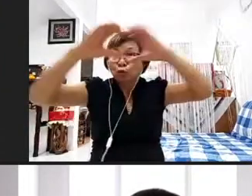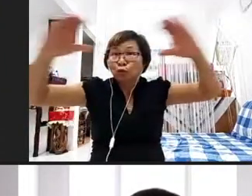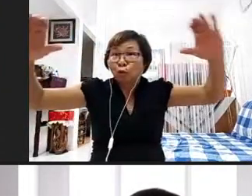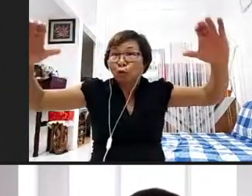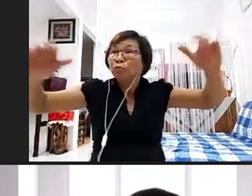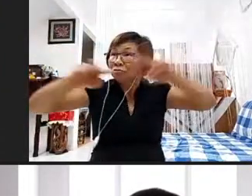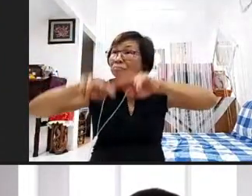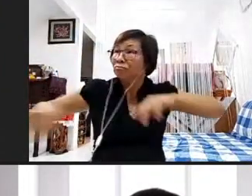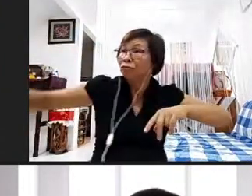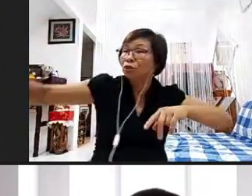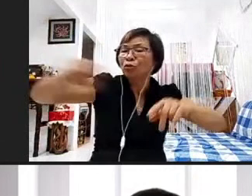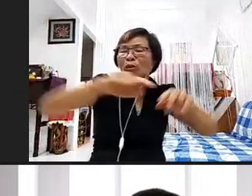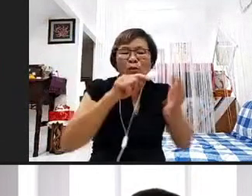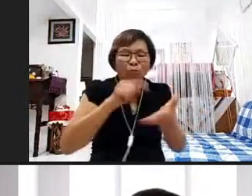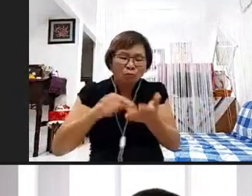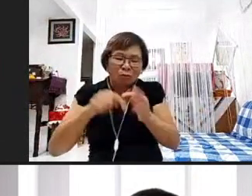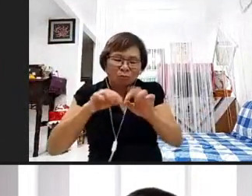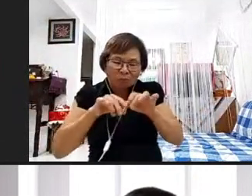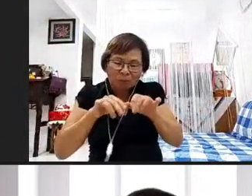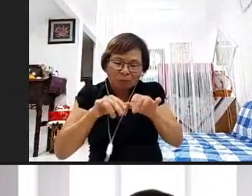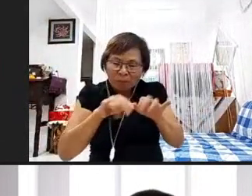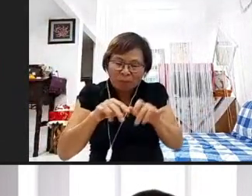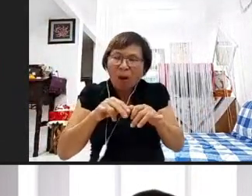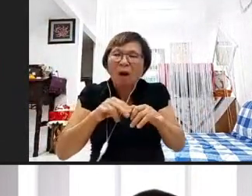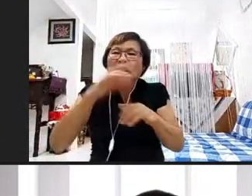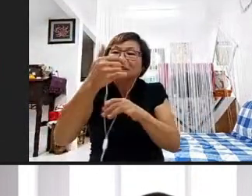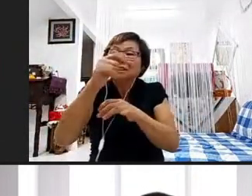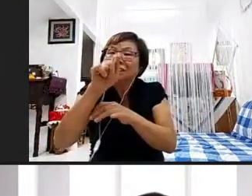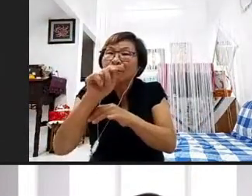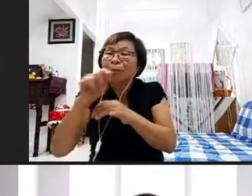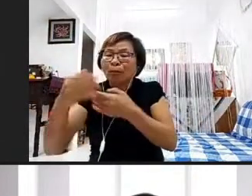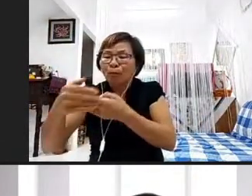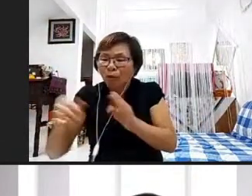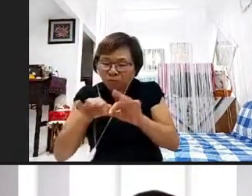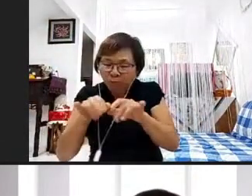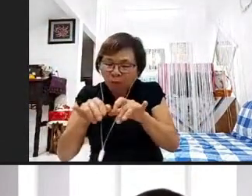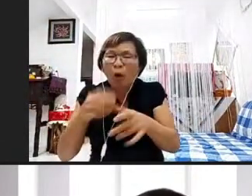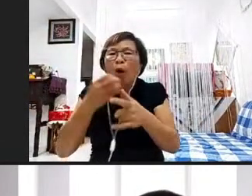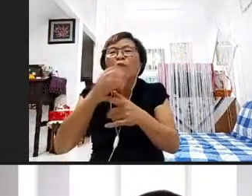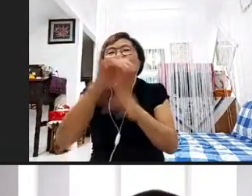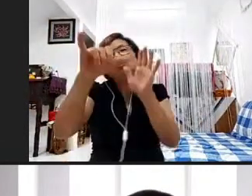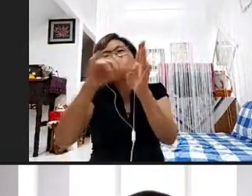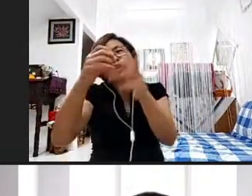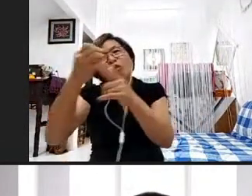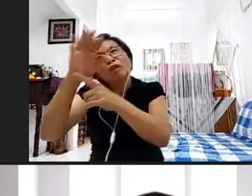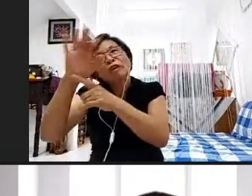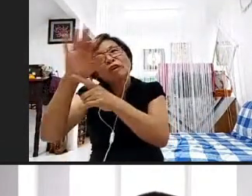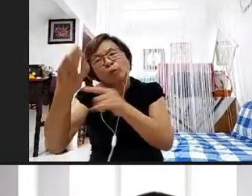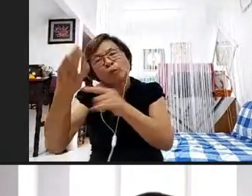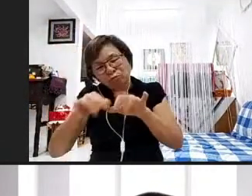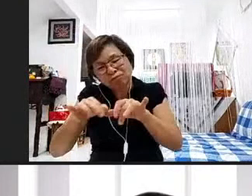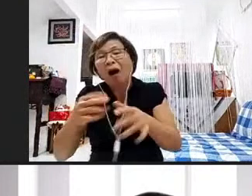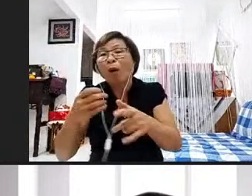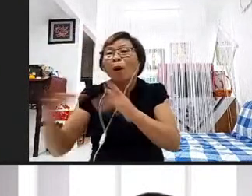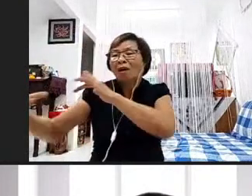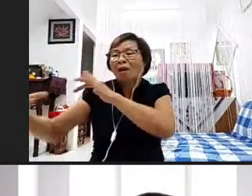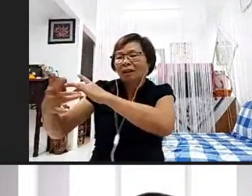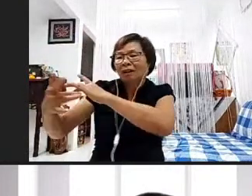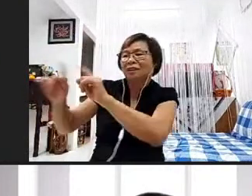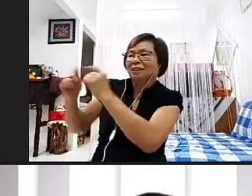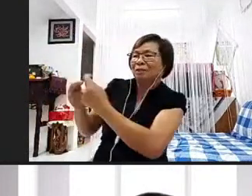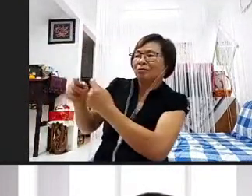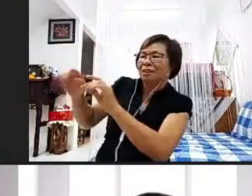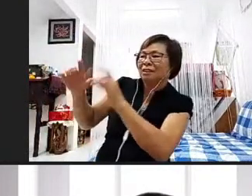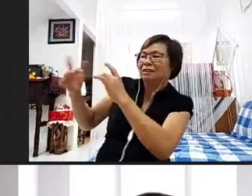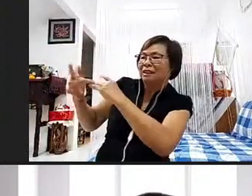the chat box, or of course, those on YouTube or Facebook, yeah, do that. And our technical team will try their best to